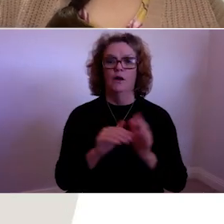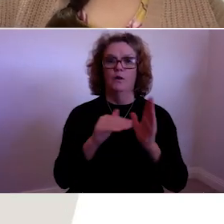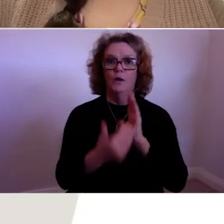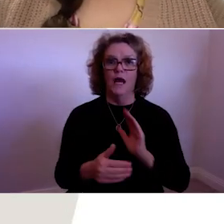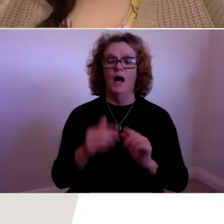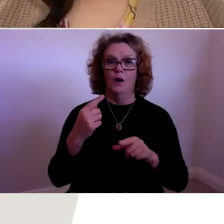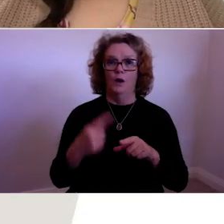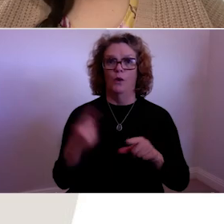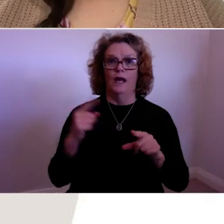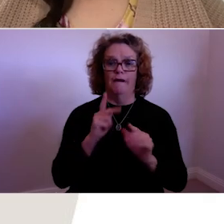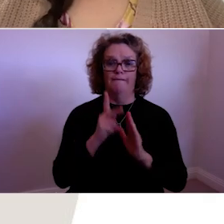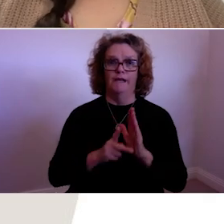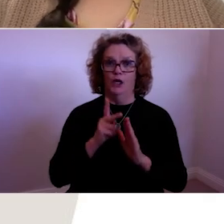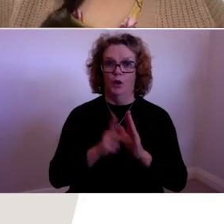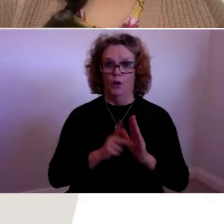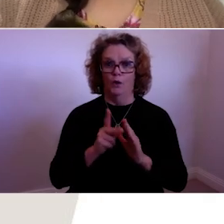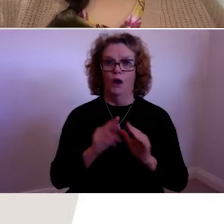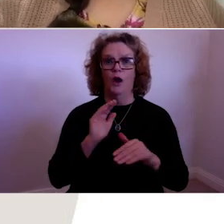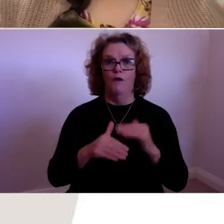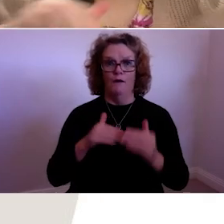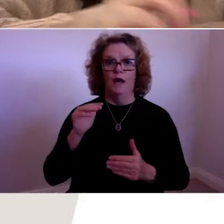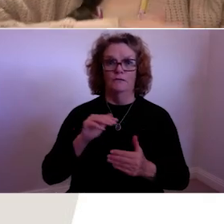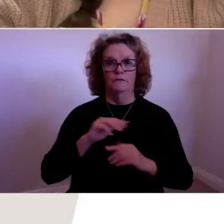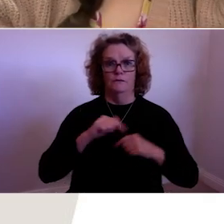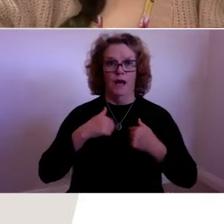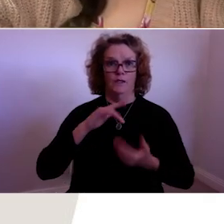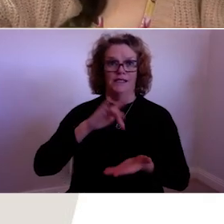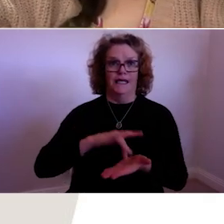short video about the centre.